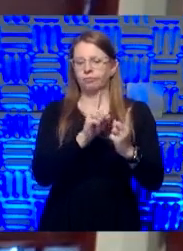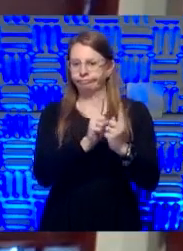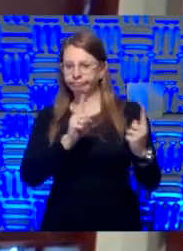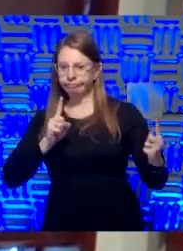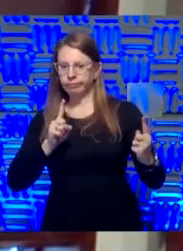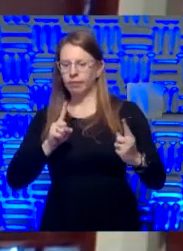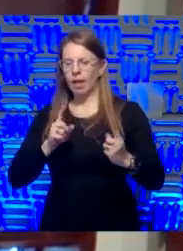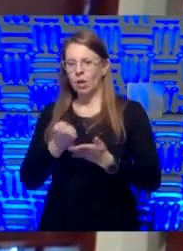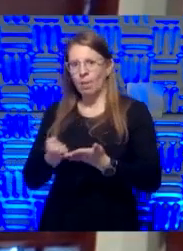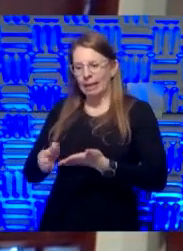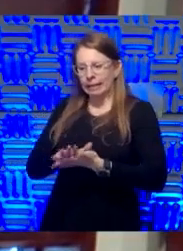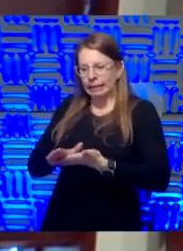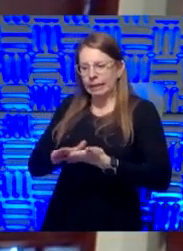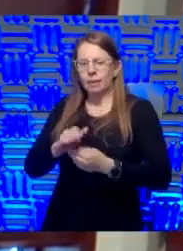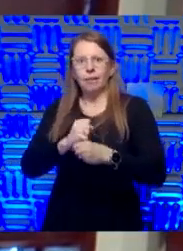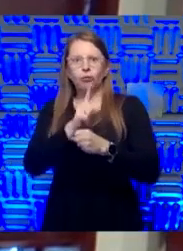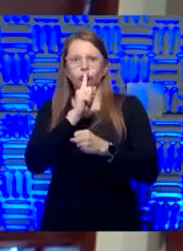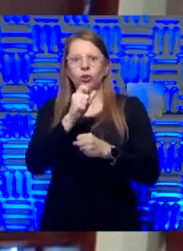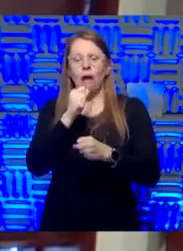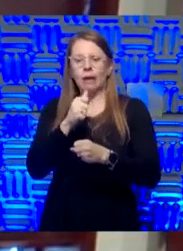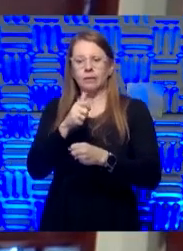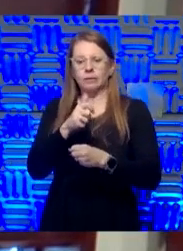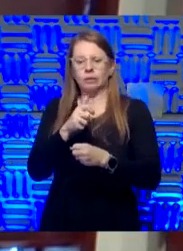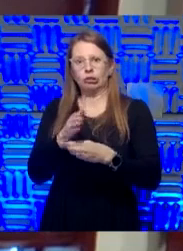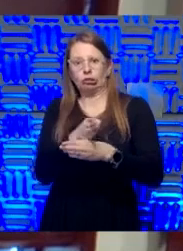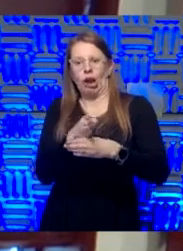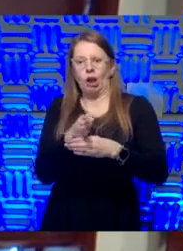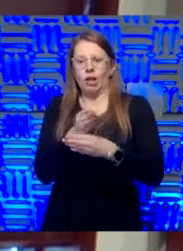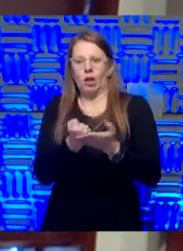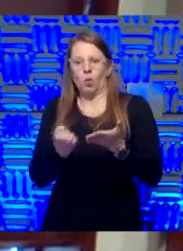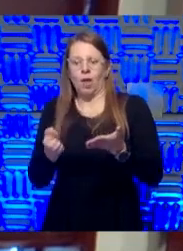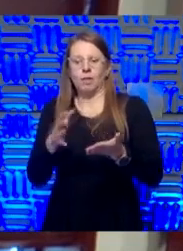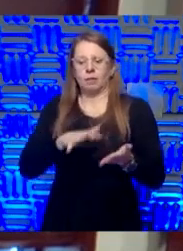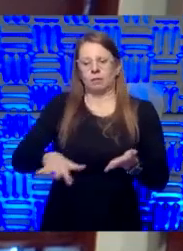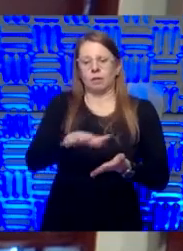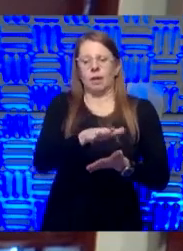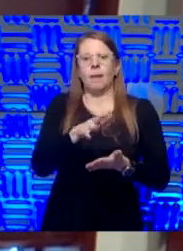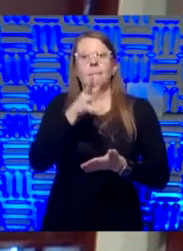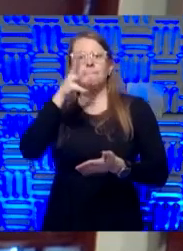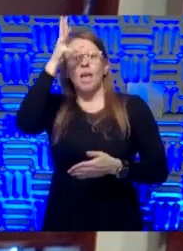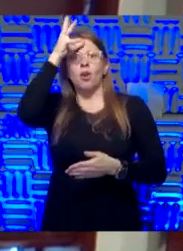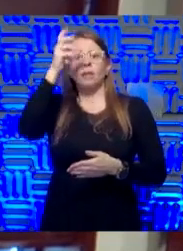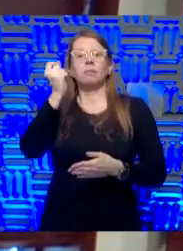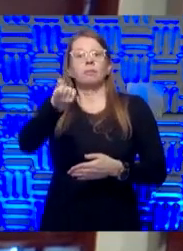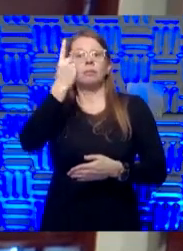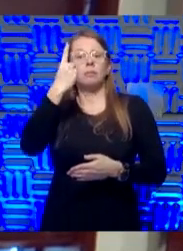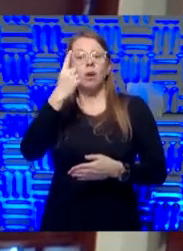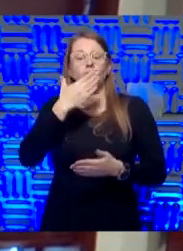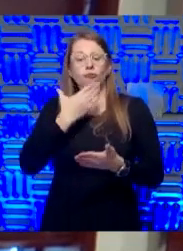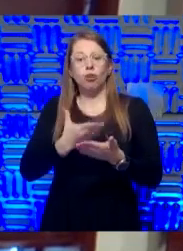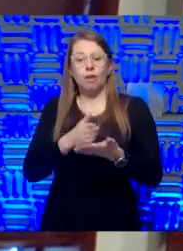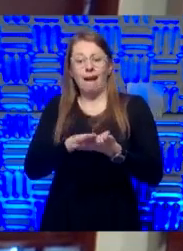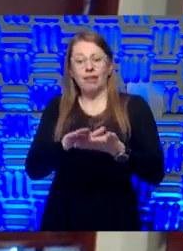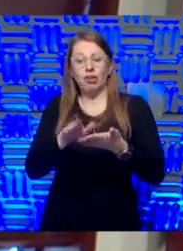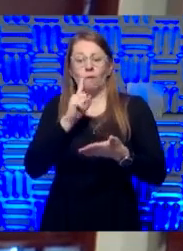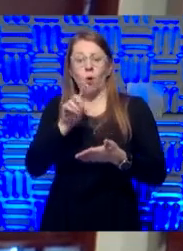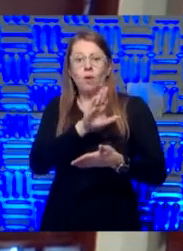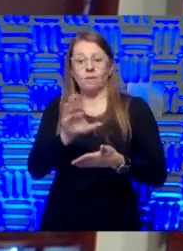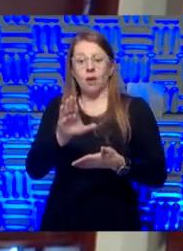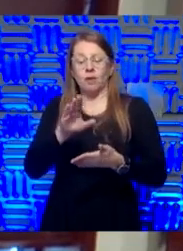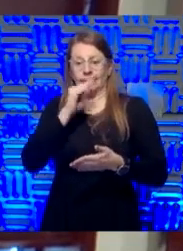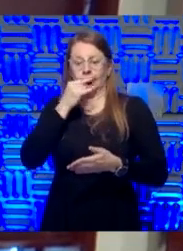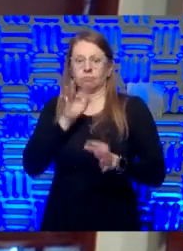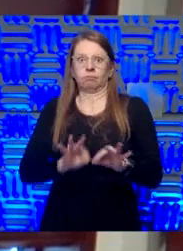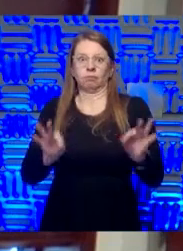equipment, making sure you're not sharing equipment, parents understanding that good hygiene for their kids is essential, that they wash their